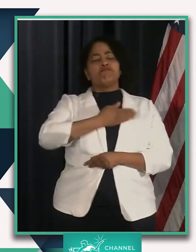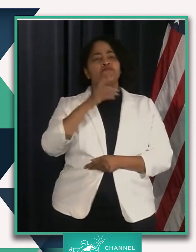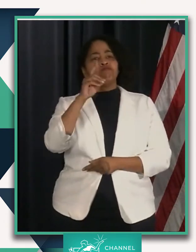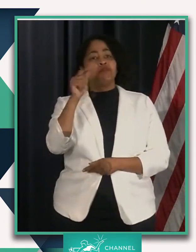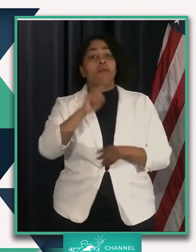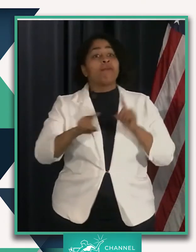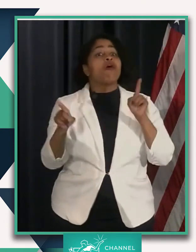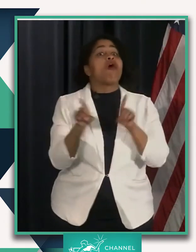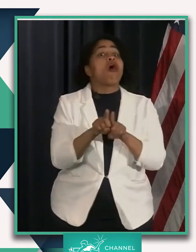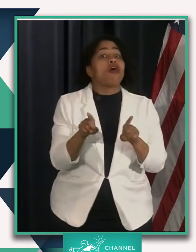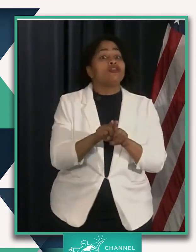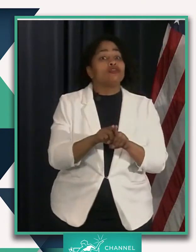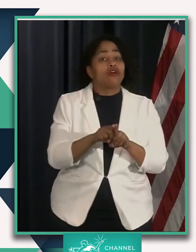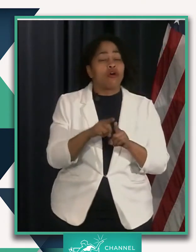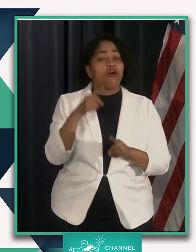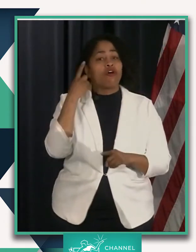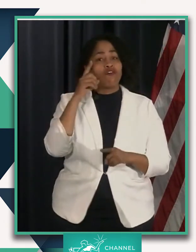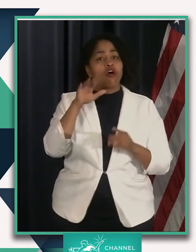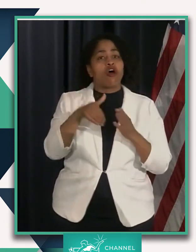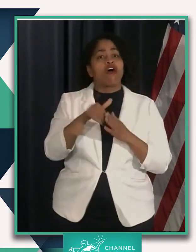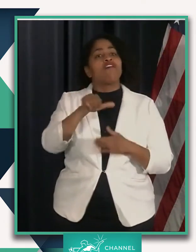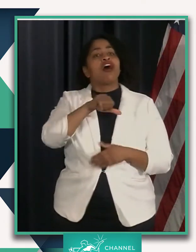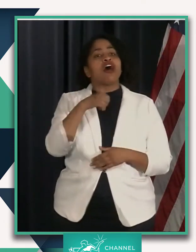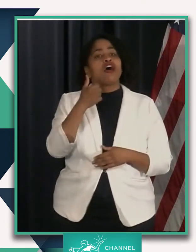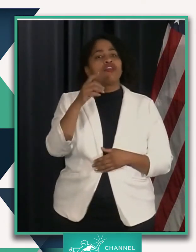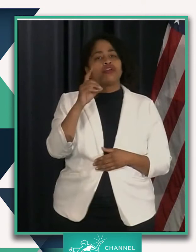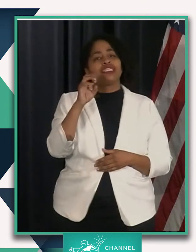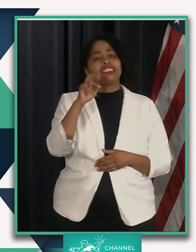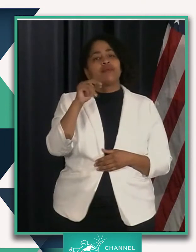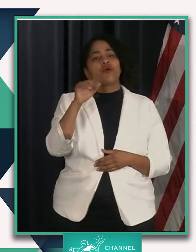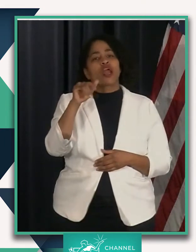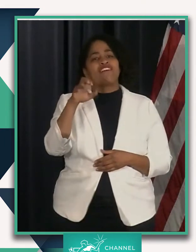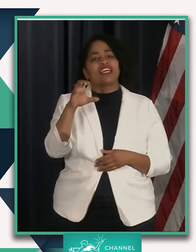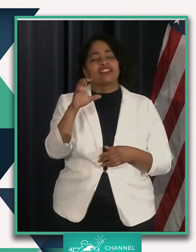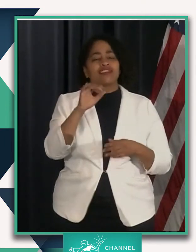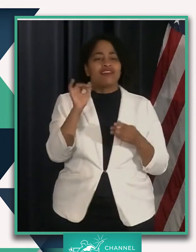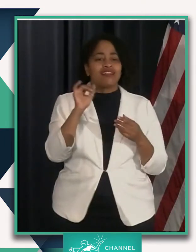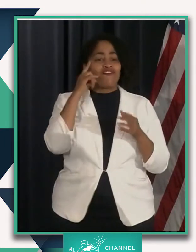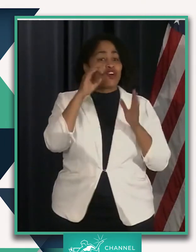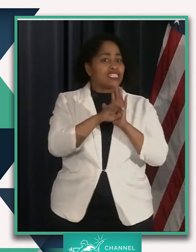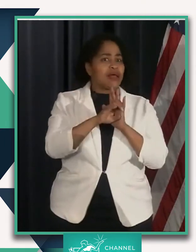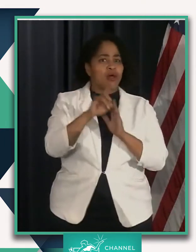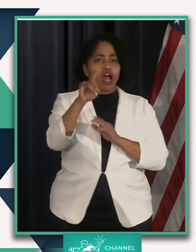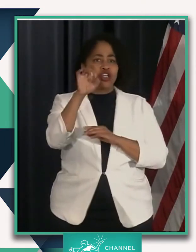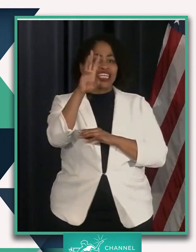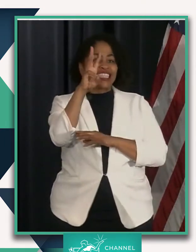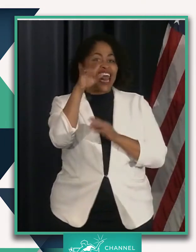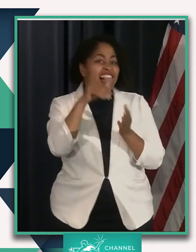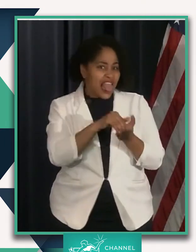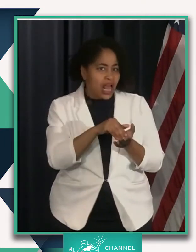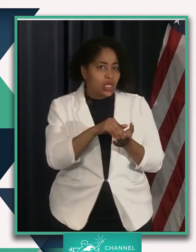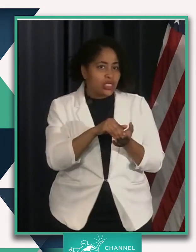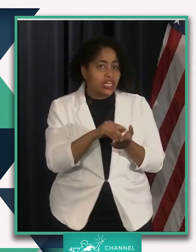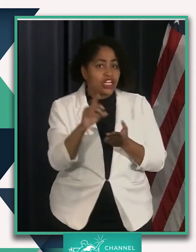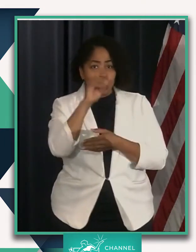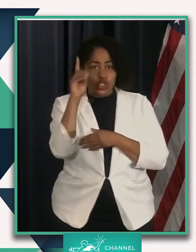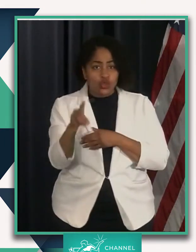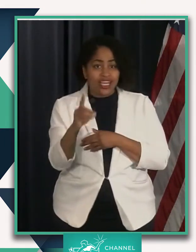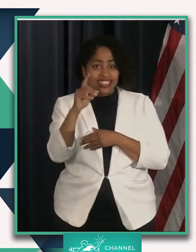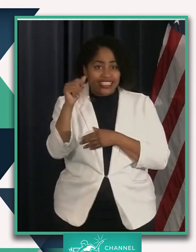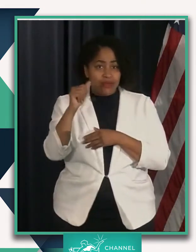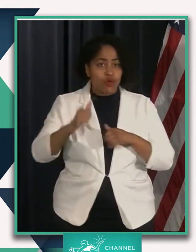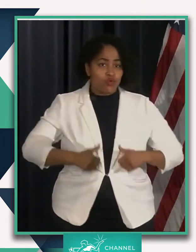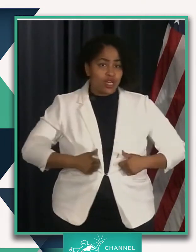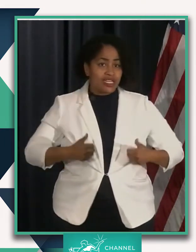but also in terms of all of our other demographics. For example, 106,000 of Detroit's